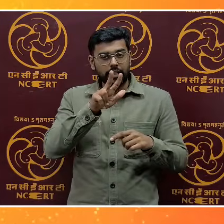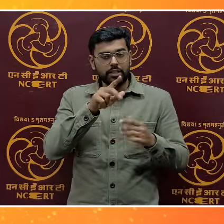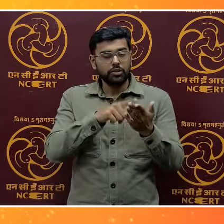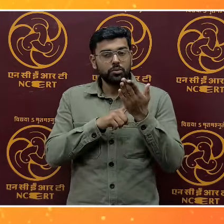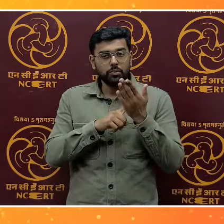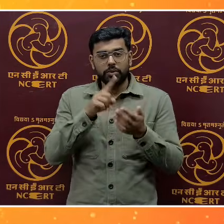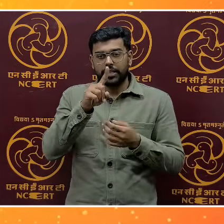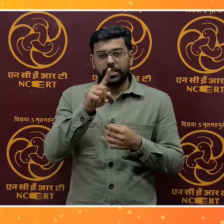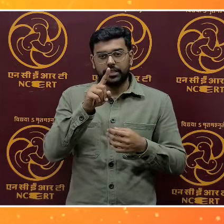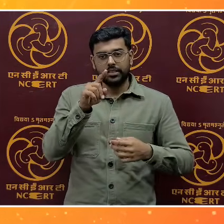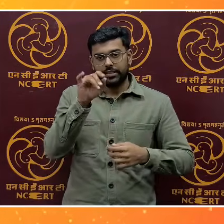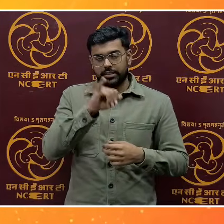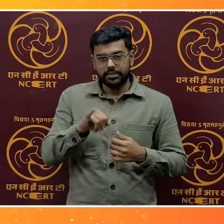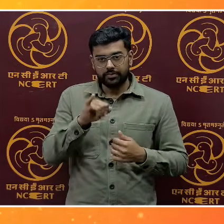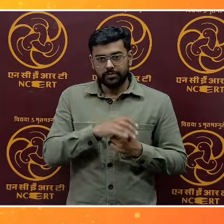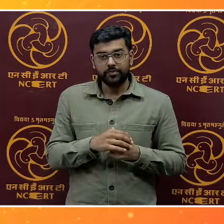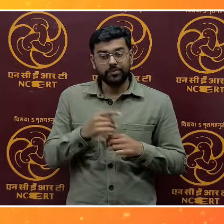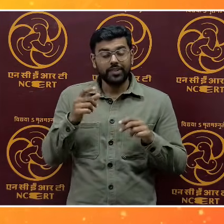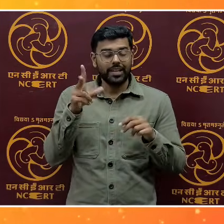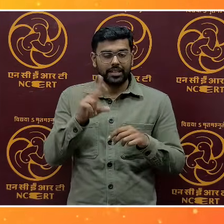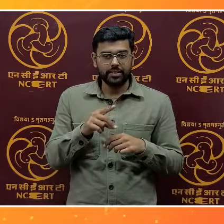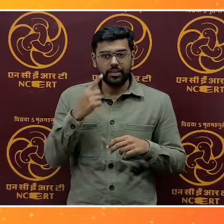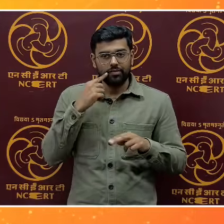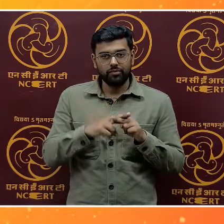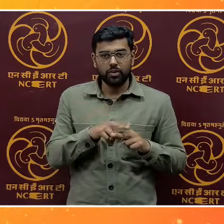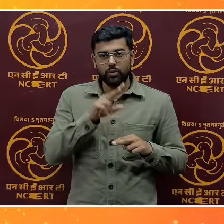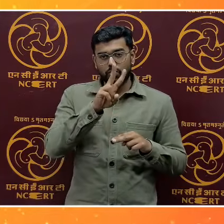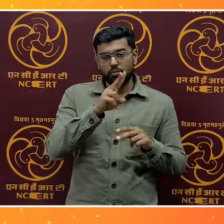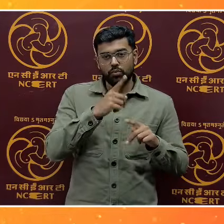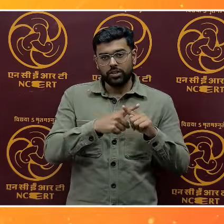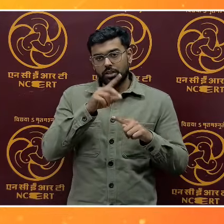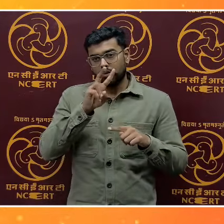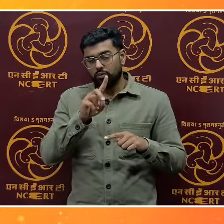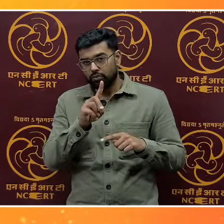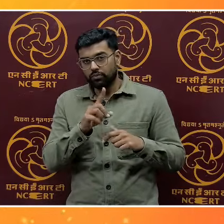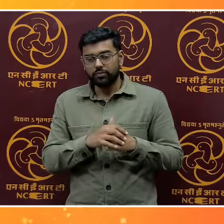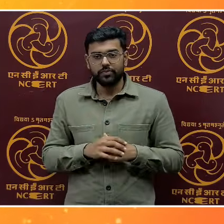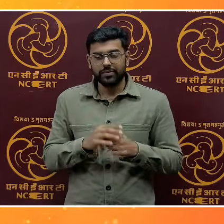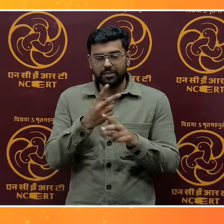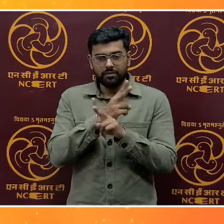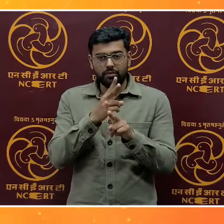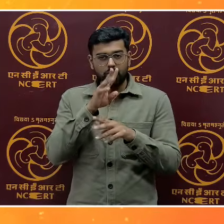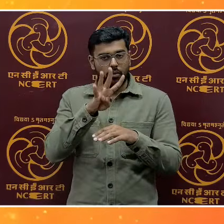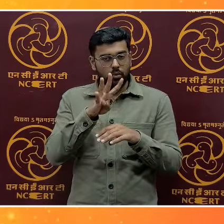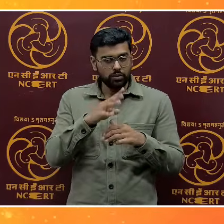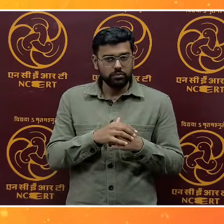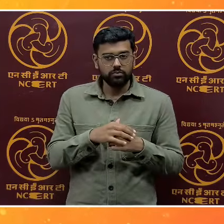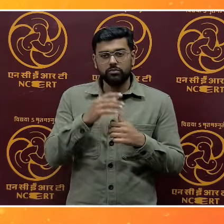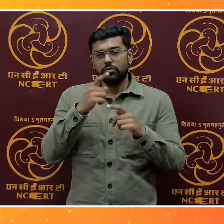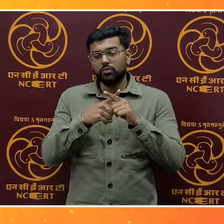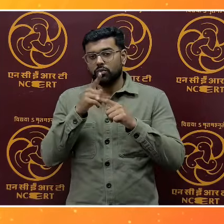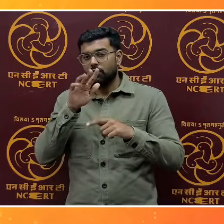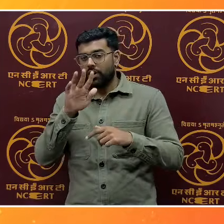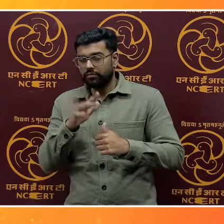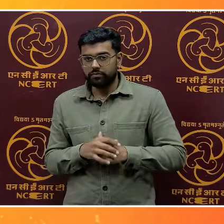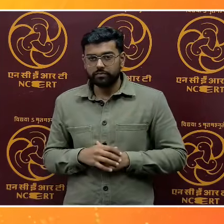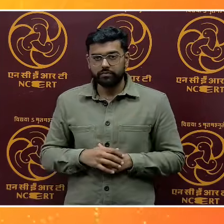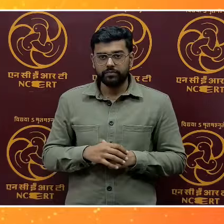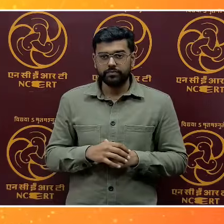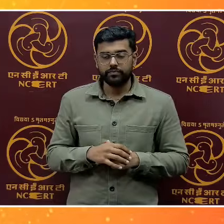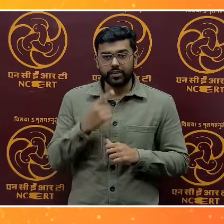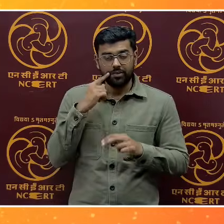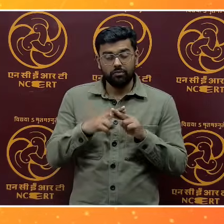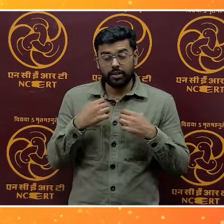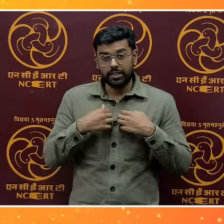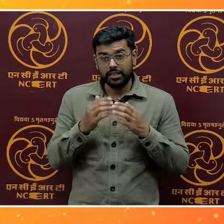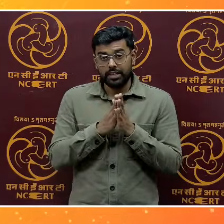2, if I do, 2 1s are, 2 5s are, and 4s are. Alright, now I can find something interesting. If I